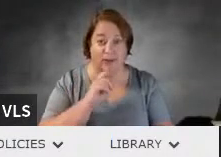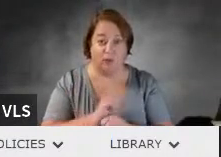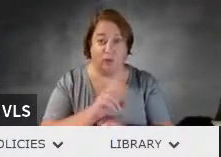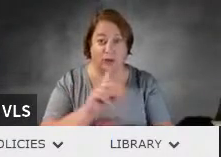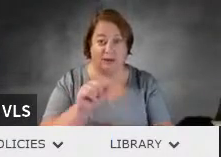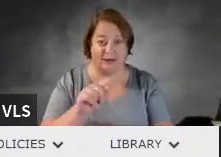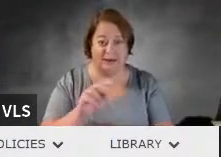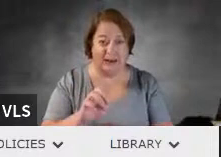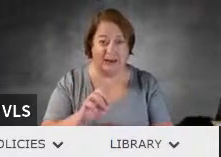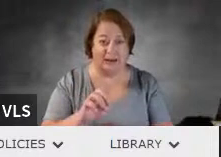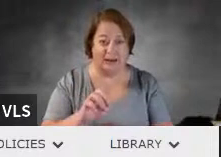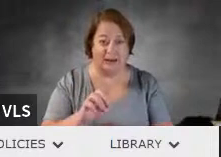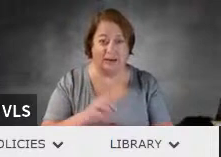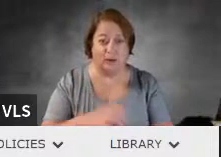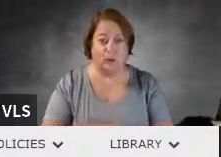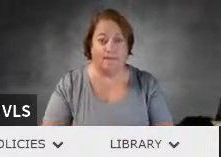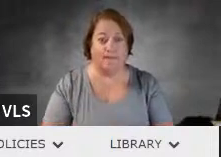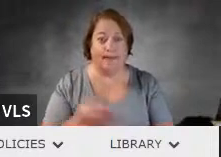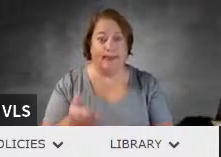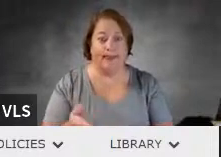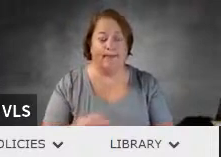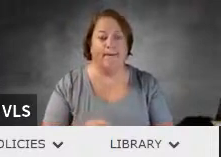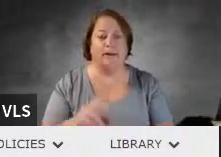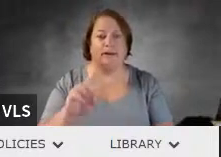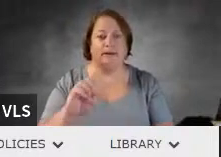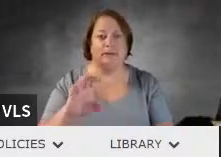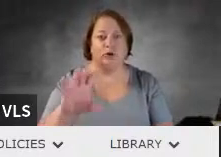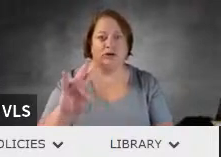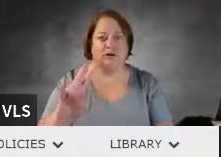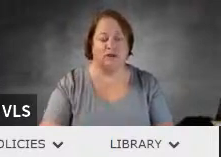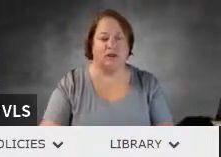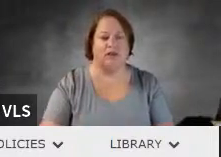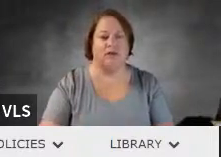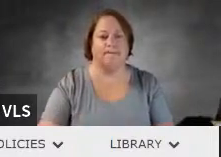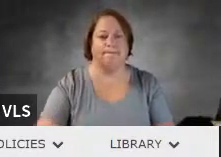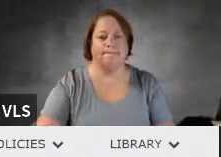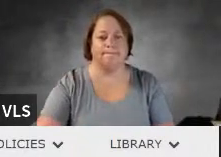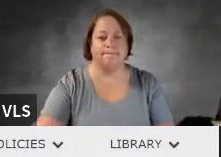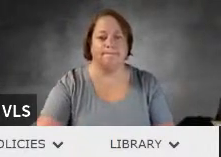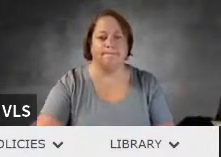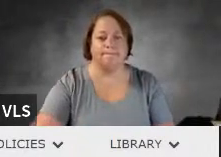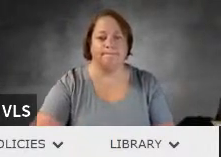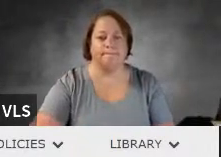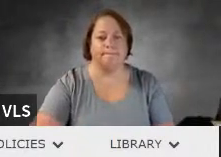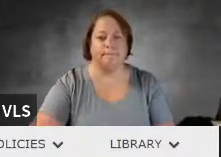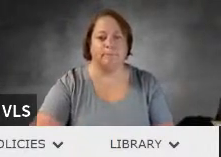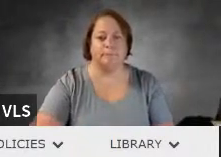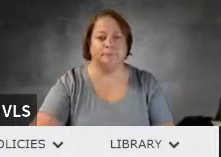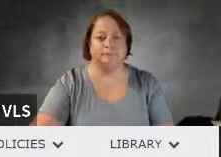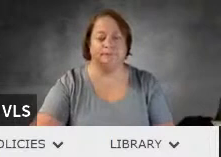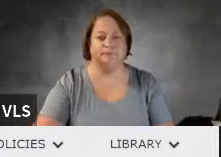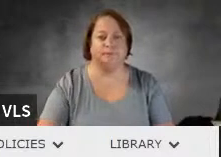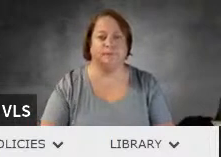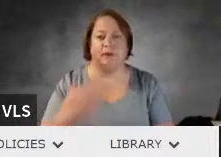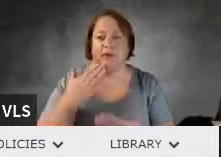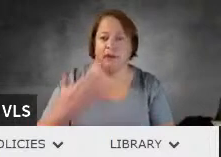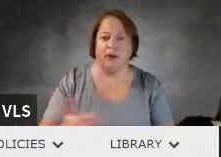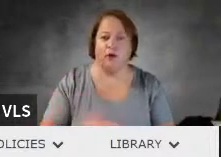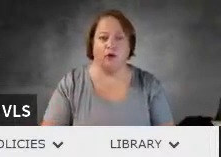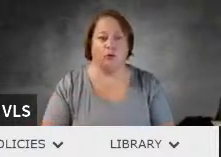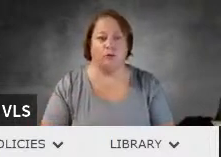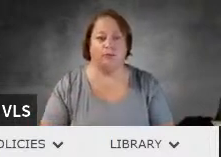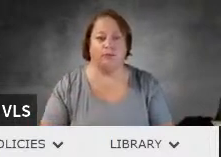in December? Here we go. December 7th. Yes, December 7th. It's a Monday. Thank you.